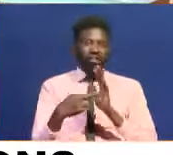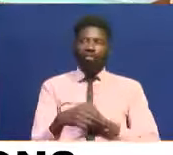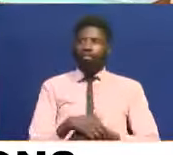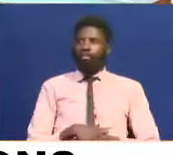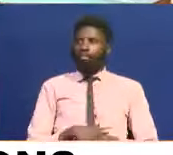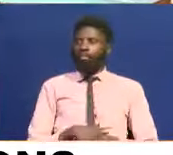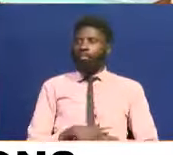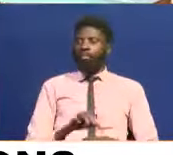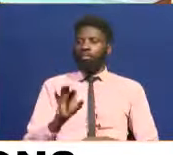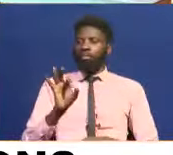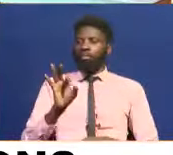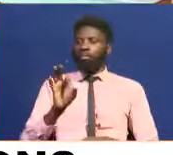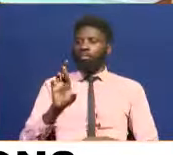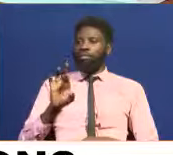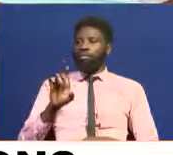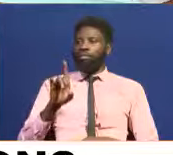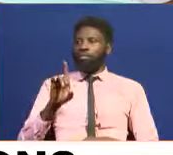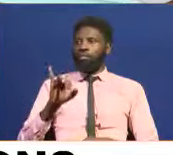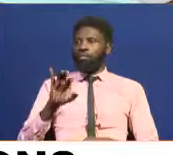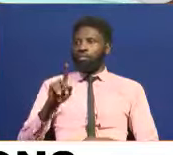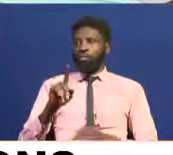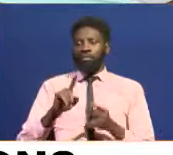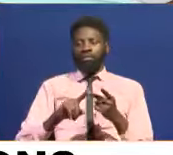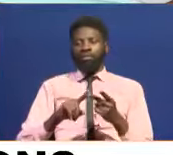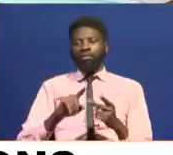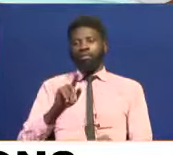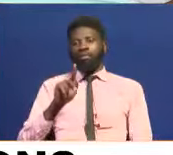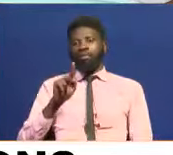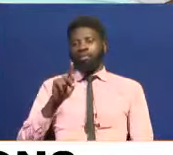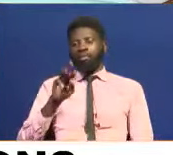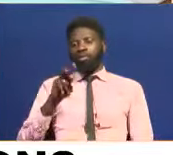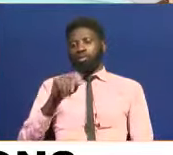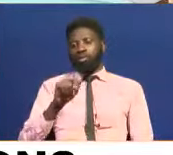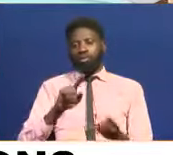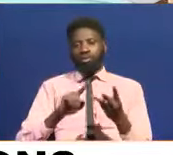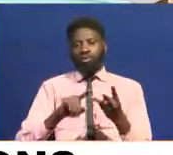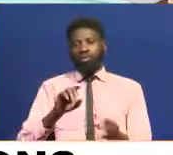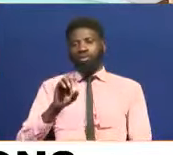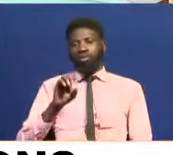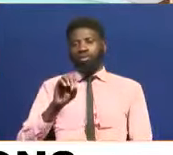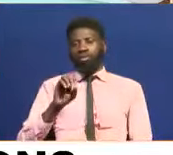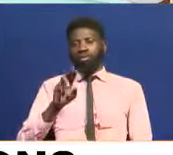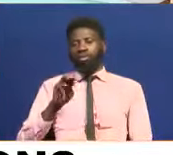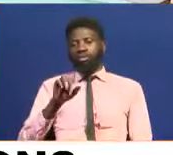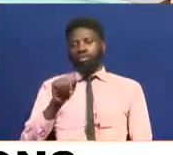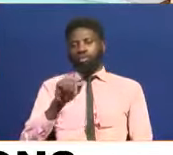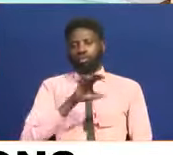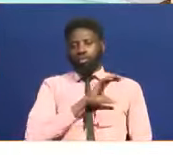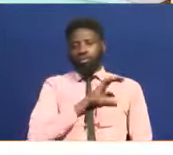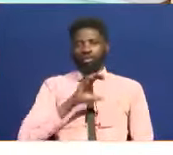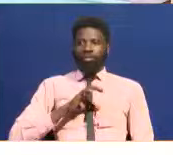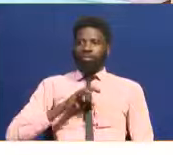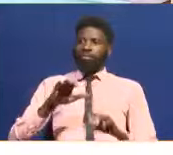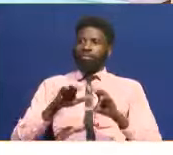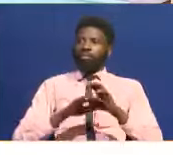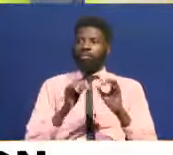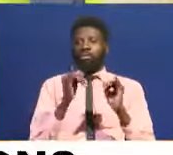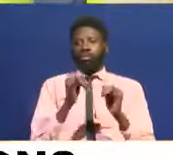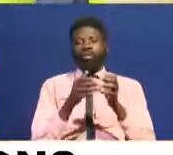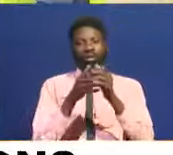Frederick Kenyatta, Easton Kinyua, Zima Beatrice, and Christopher Ouma will serve as committee members.